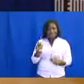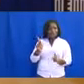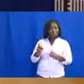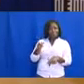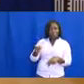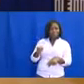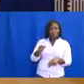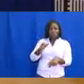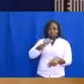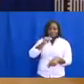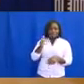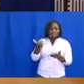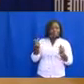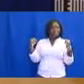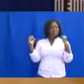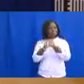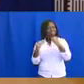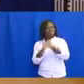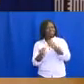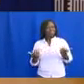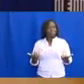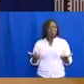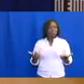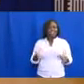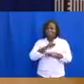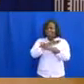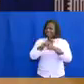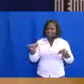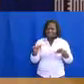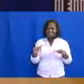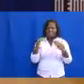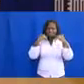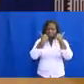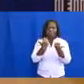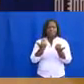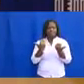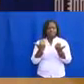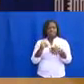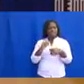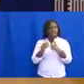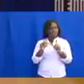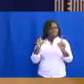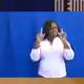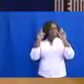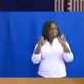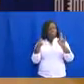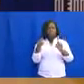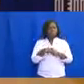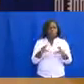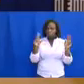efforts to fight it. There is nothing shameful about testing positive.